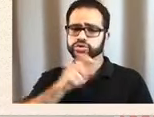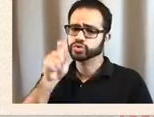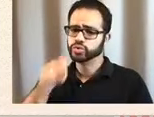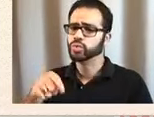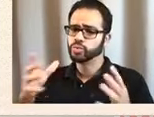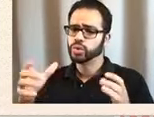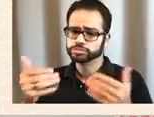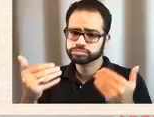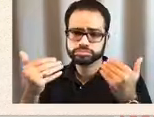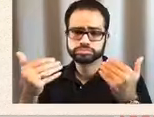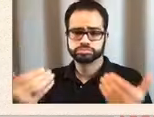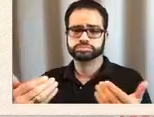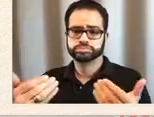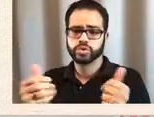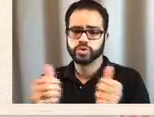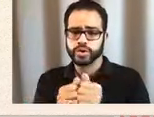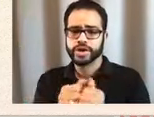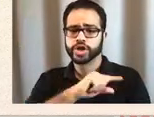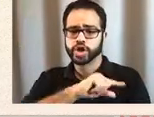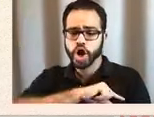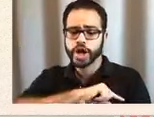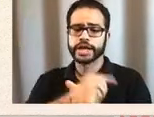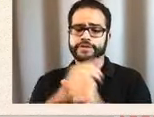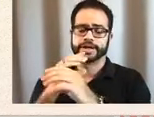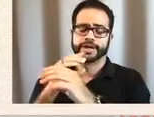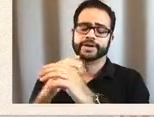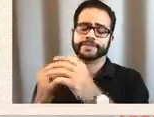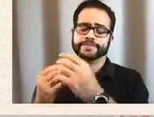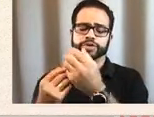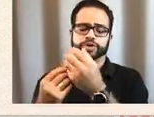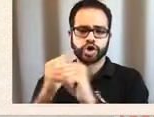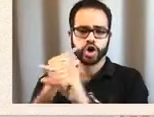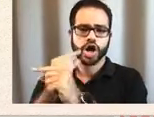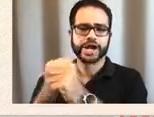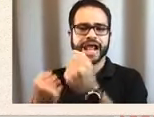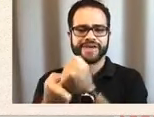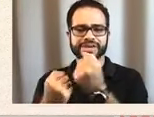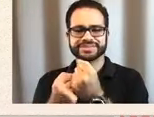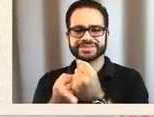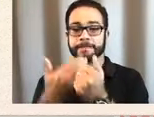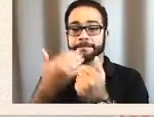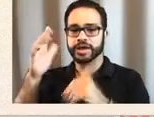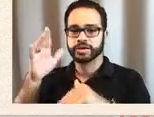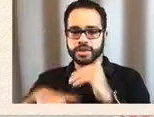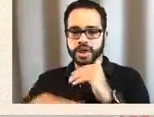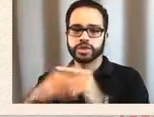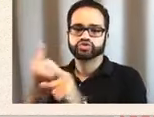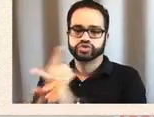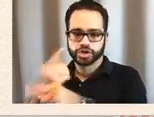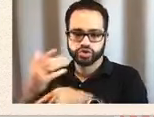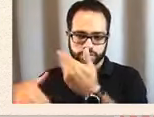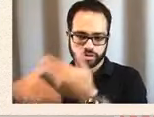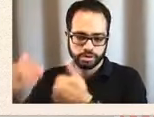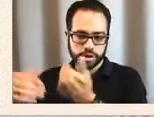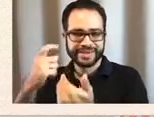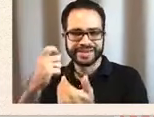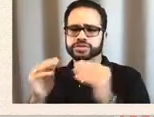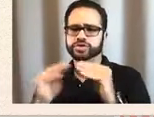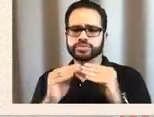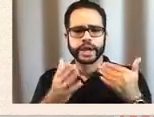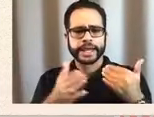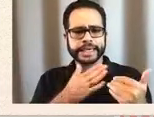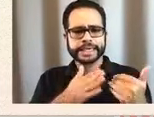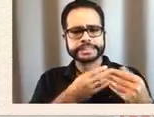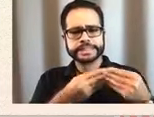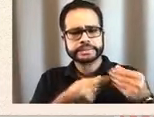the guardian advocacy process versus the traditional guardianship process, because it's a much easier process, it's a